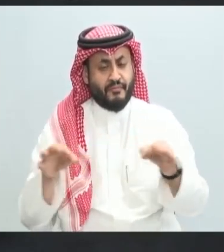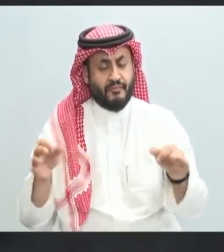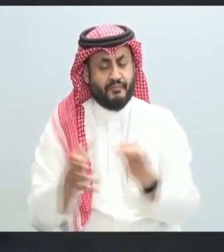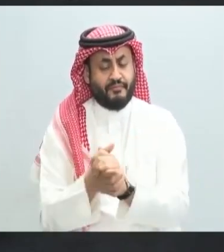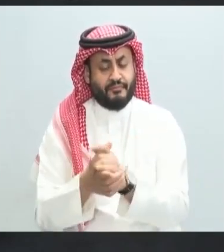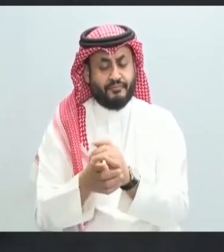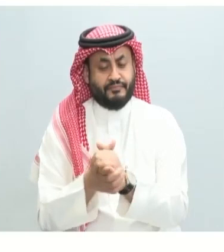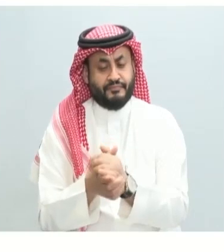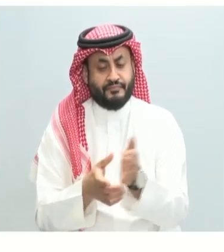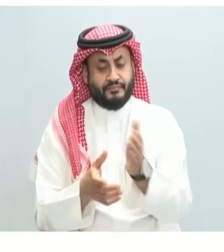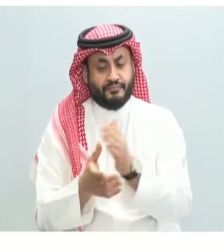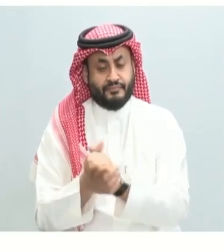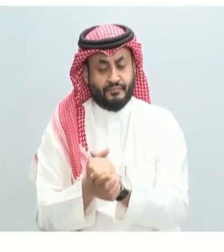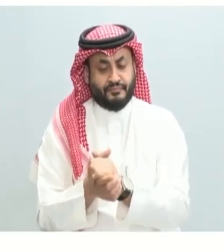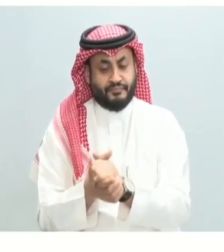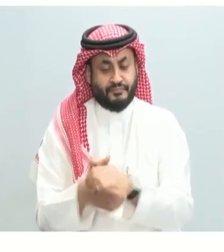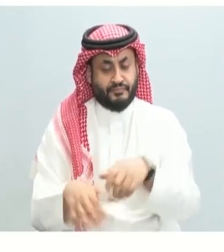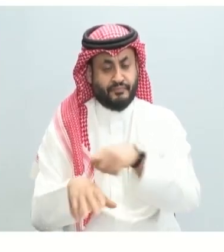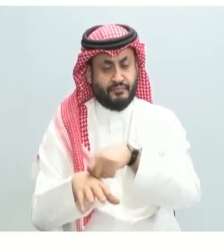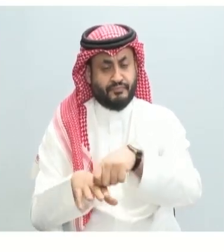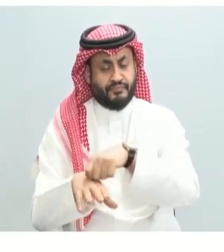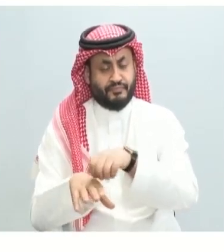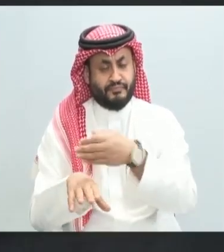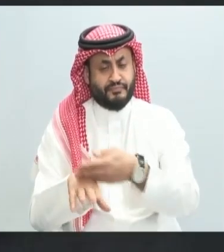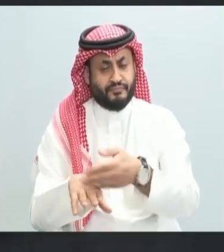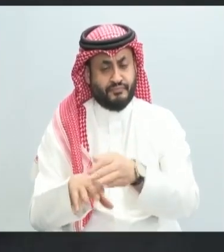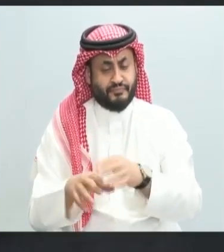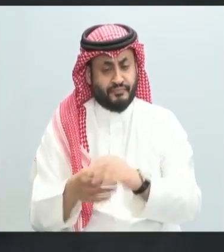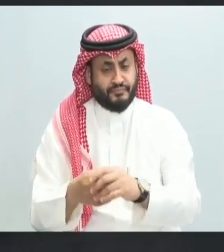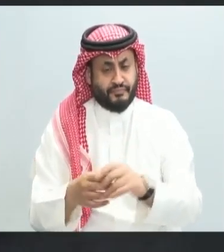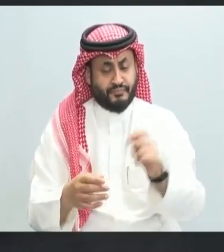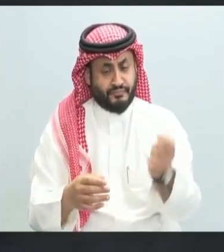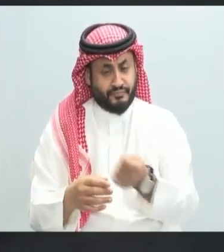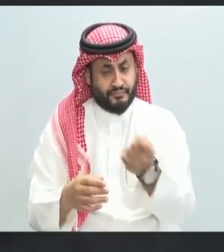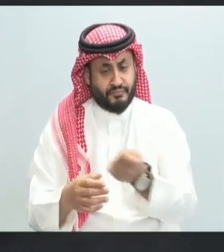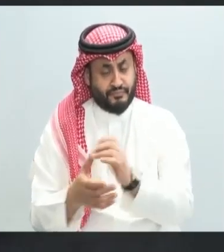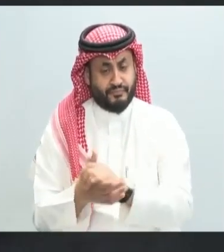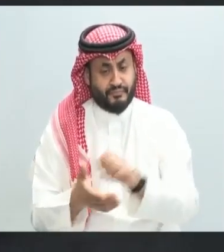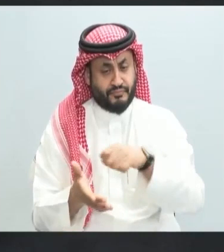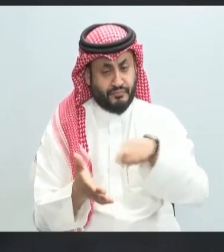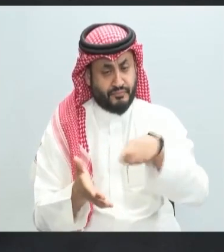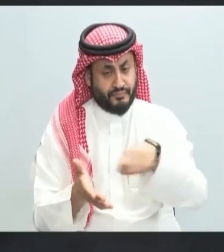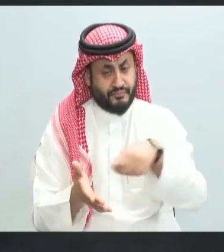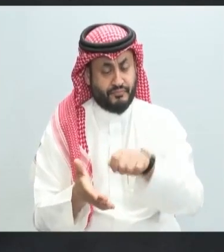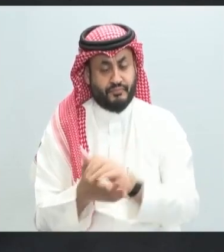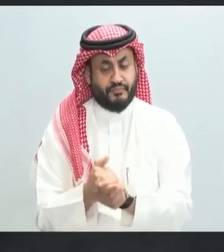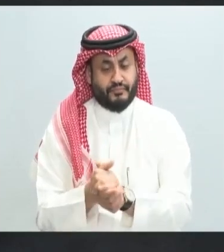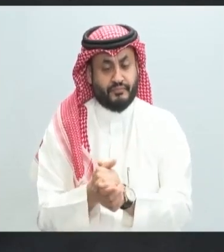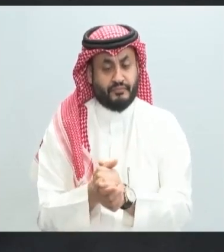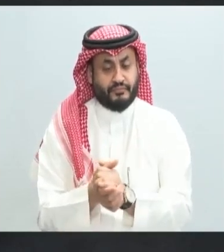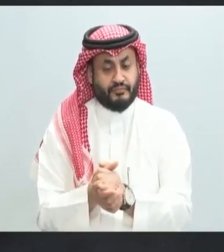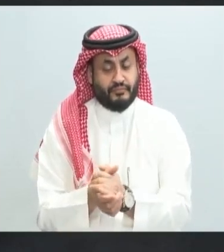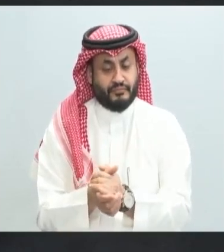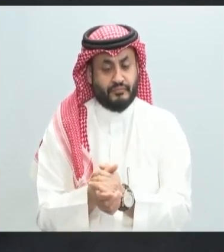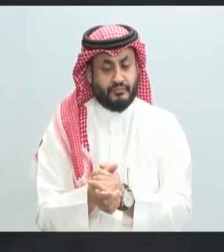shapes, and also erasers, where you can use them to erase things that you did right.